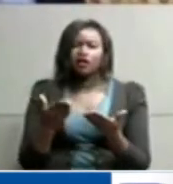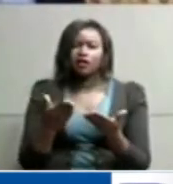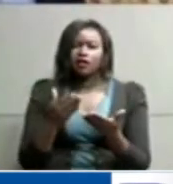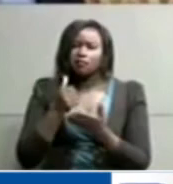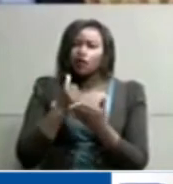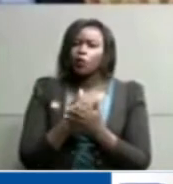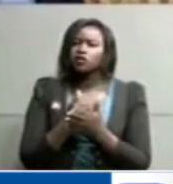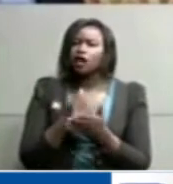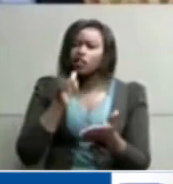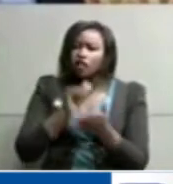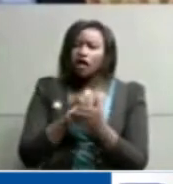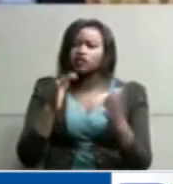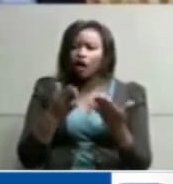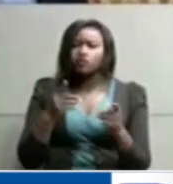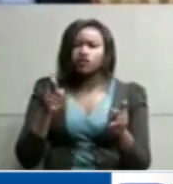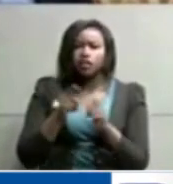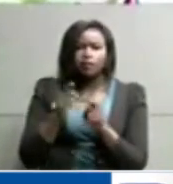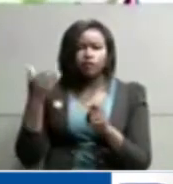how I fought AIDS.